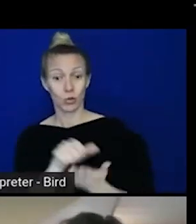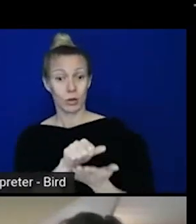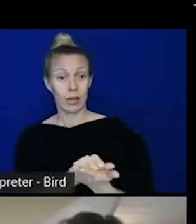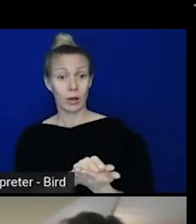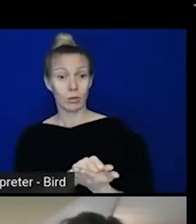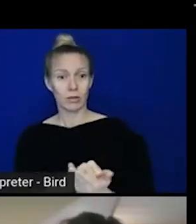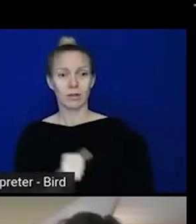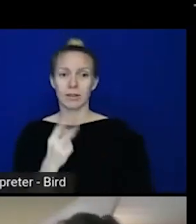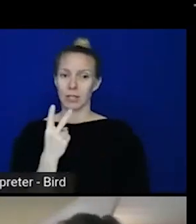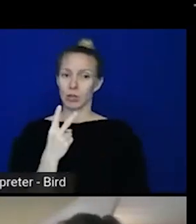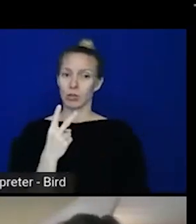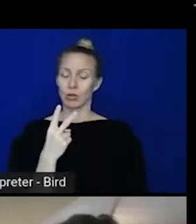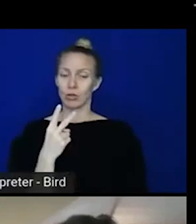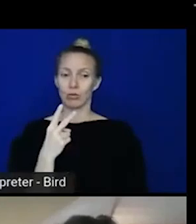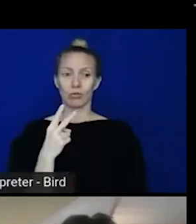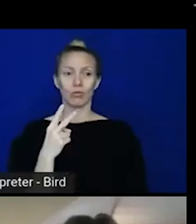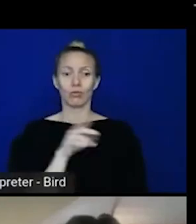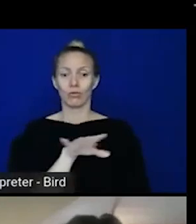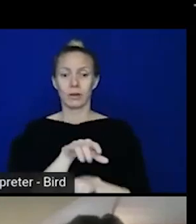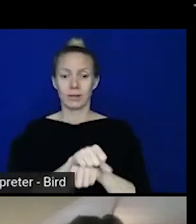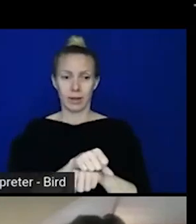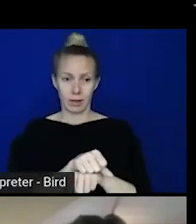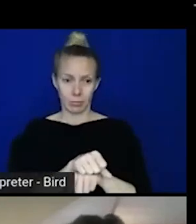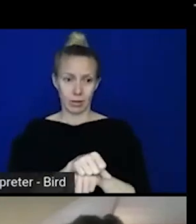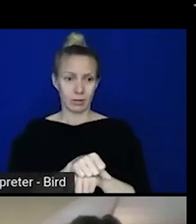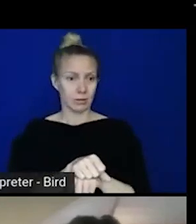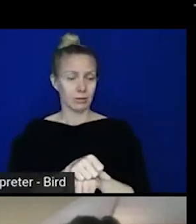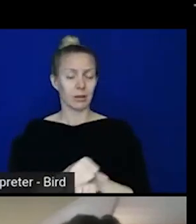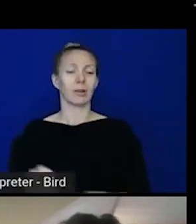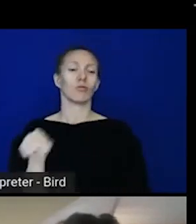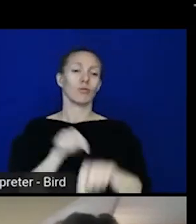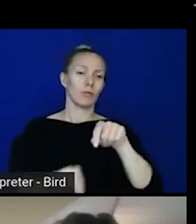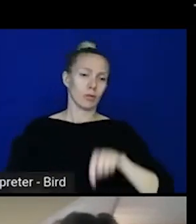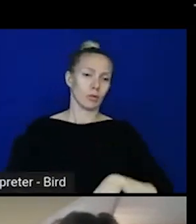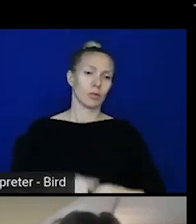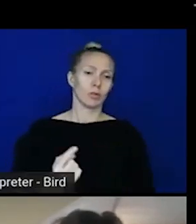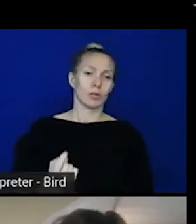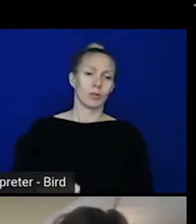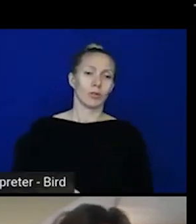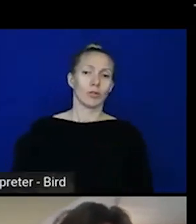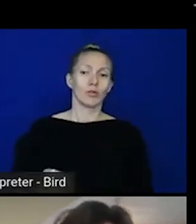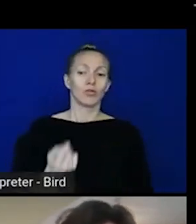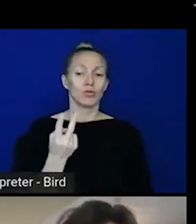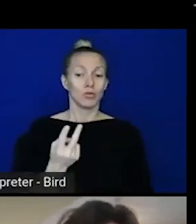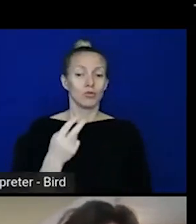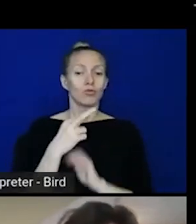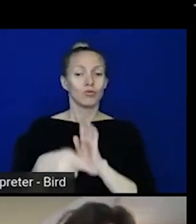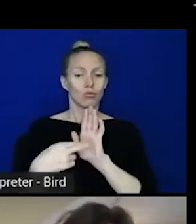the exact reverse, two roles to one principal is also two assignments.